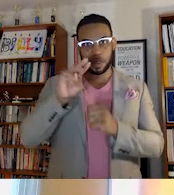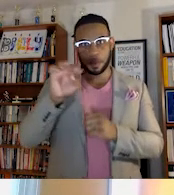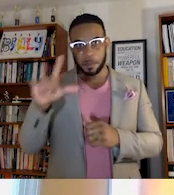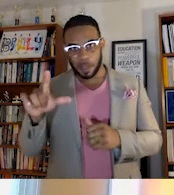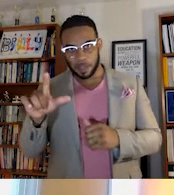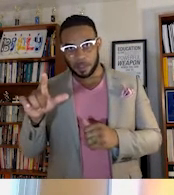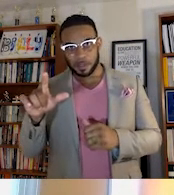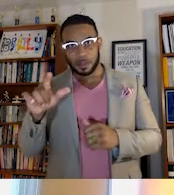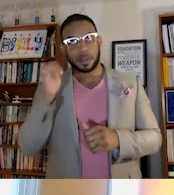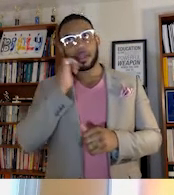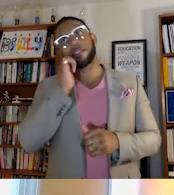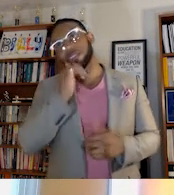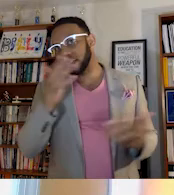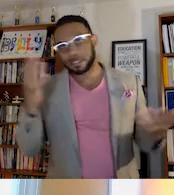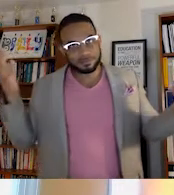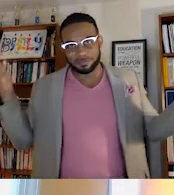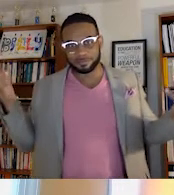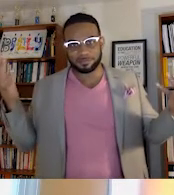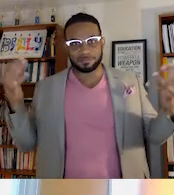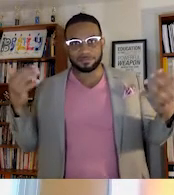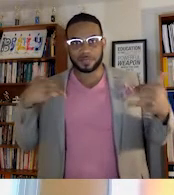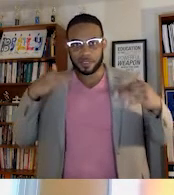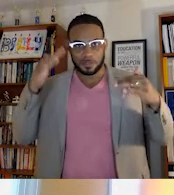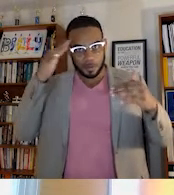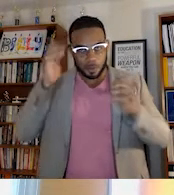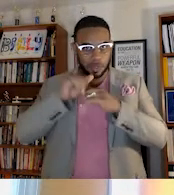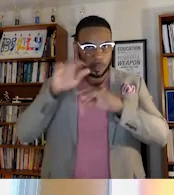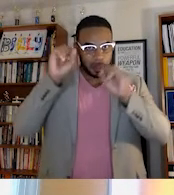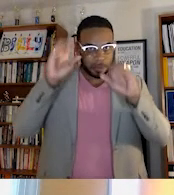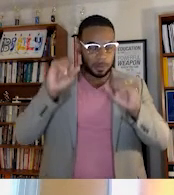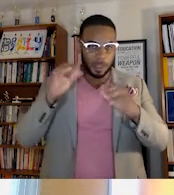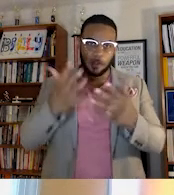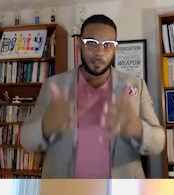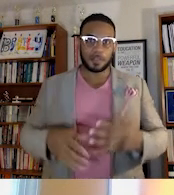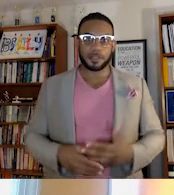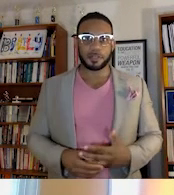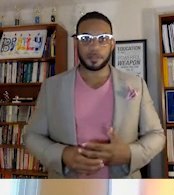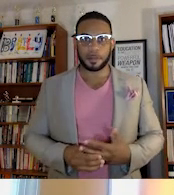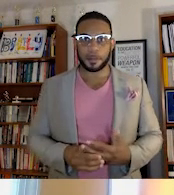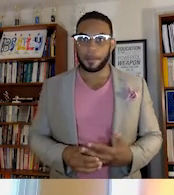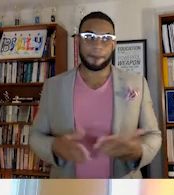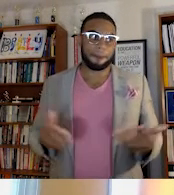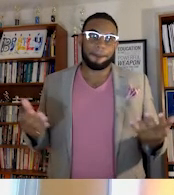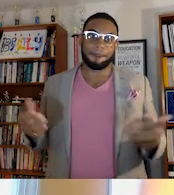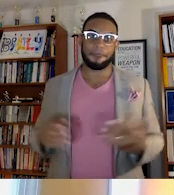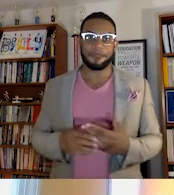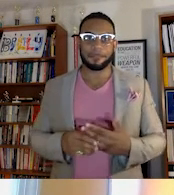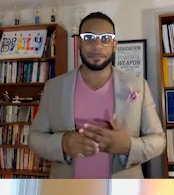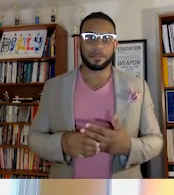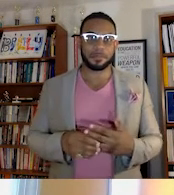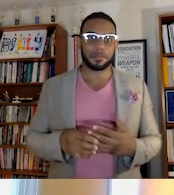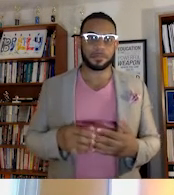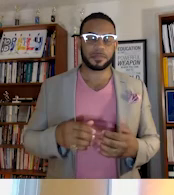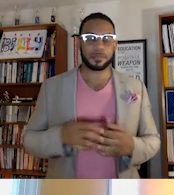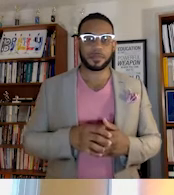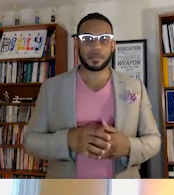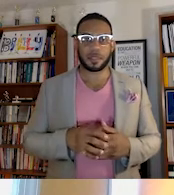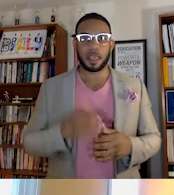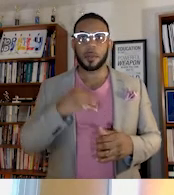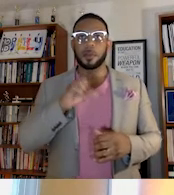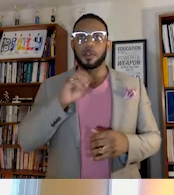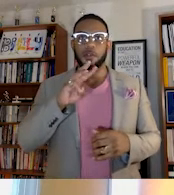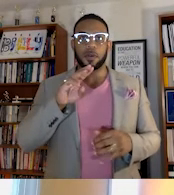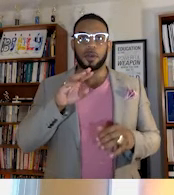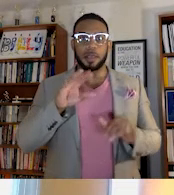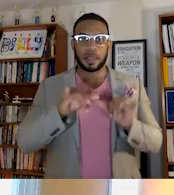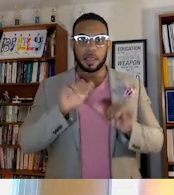Michael every day, so I'm familiar with his amazingness already. But I was a software engineer